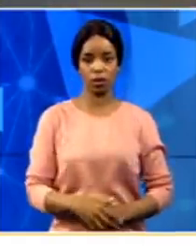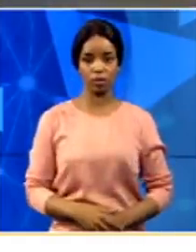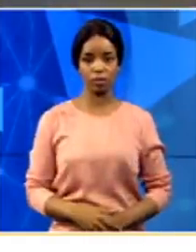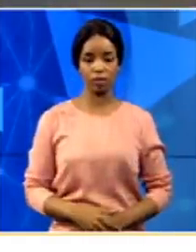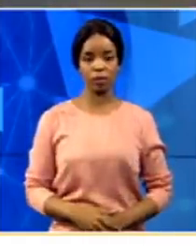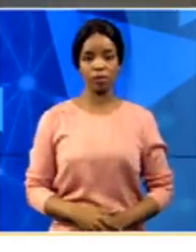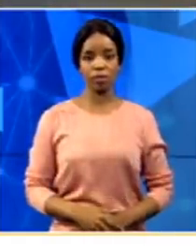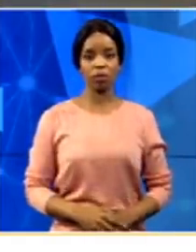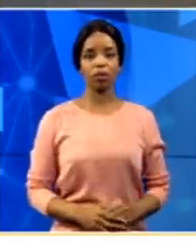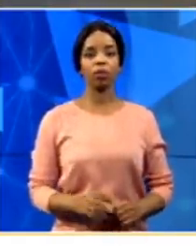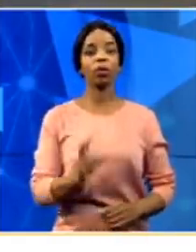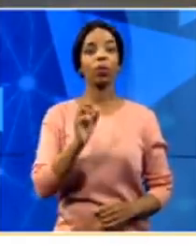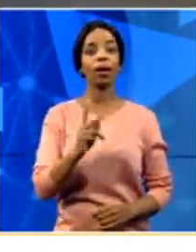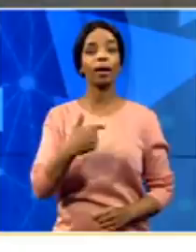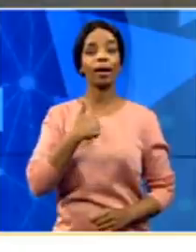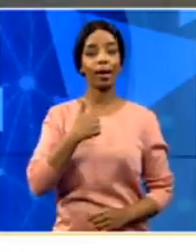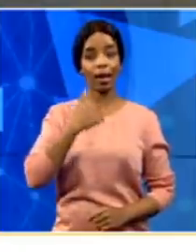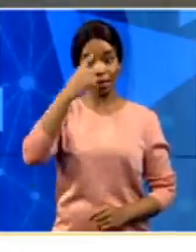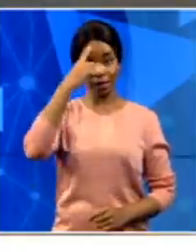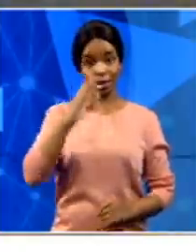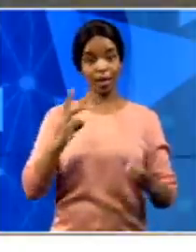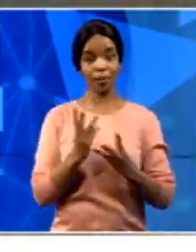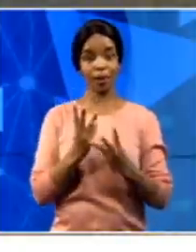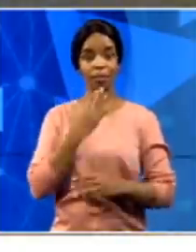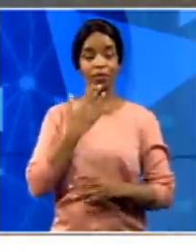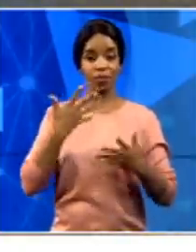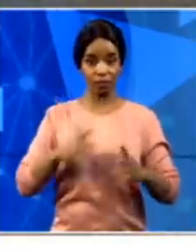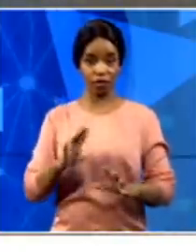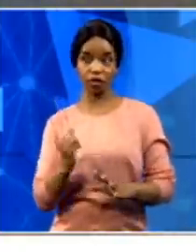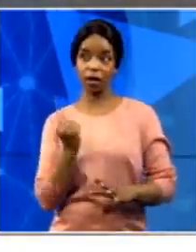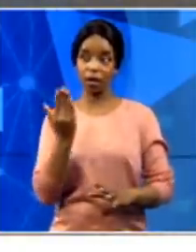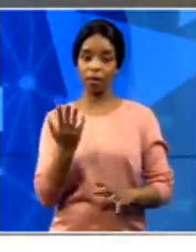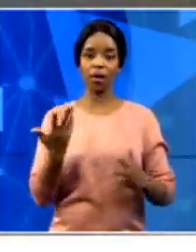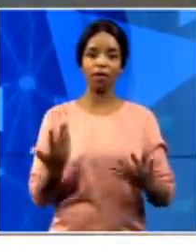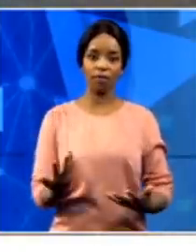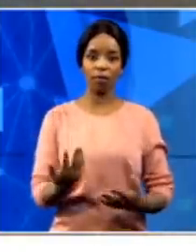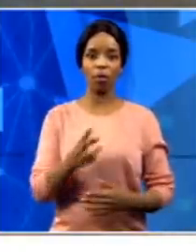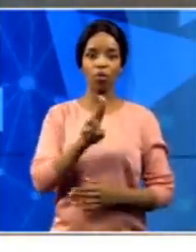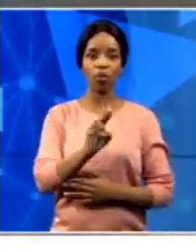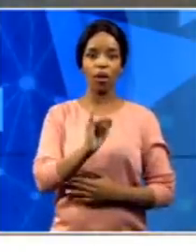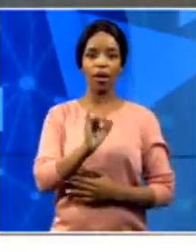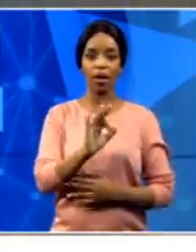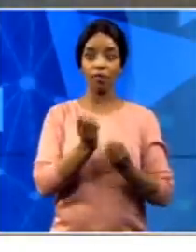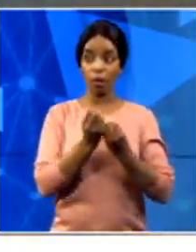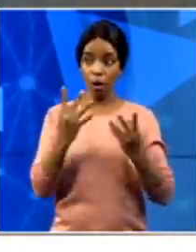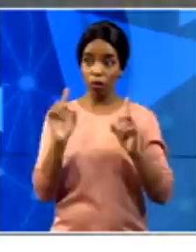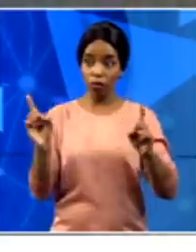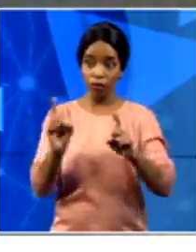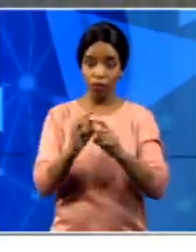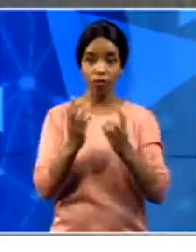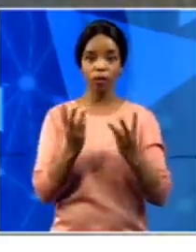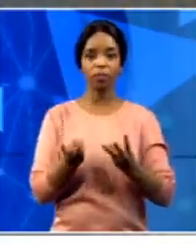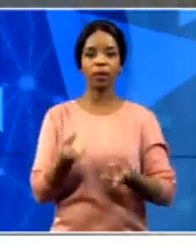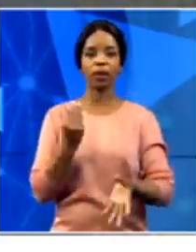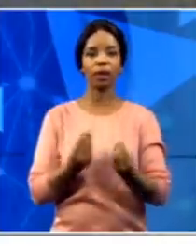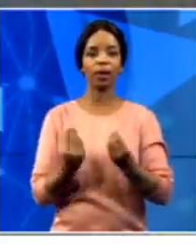Okay, I think people who have applied for UIF, most of them, we should have sent them SMSs. The intention of the SMS is